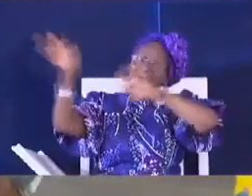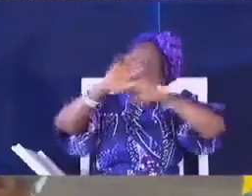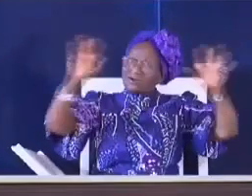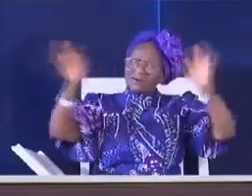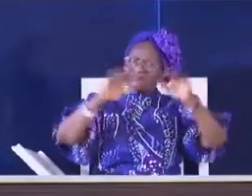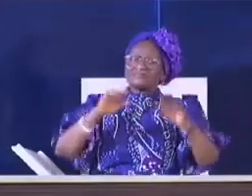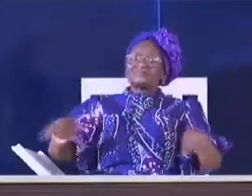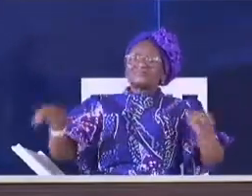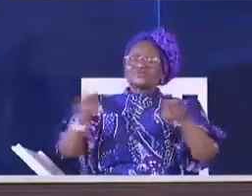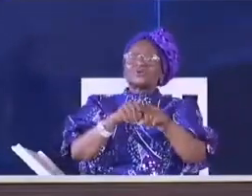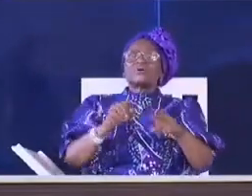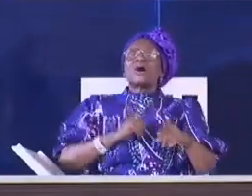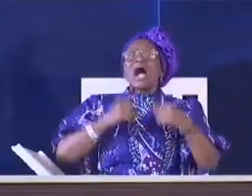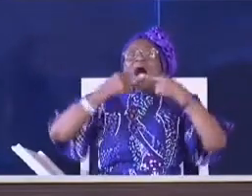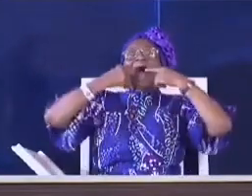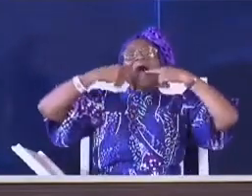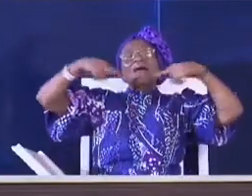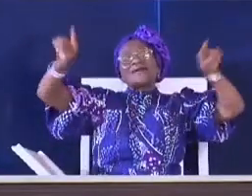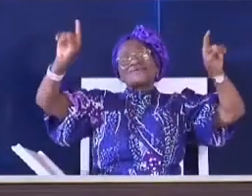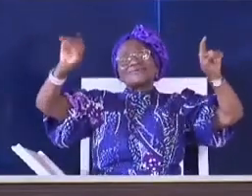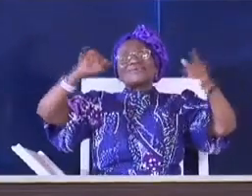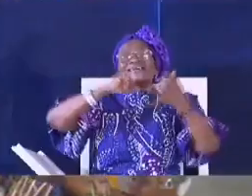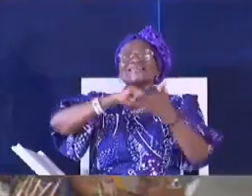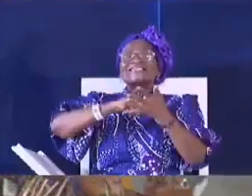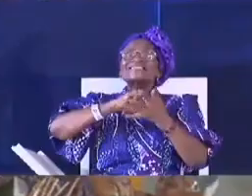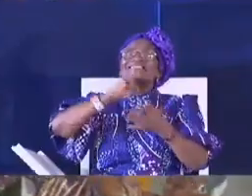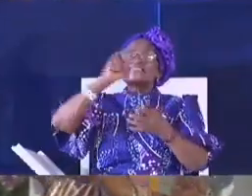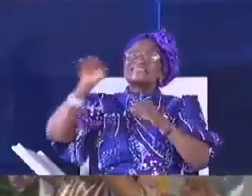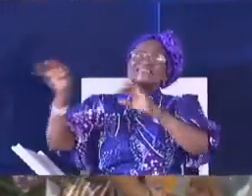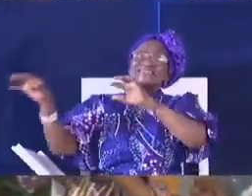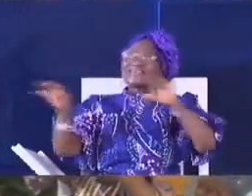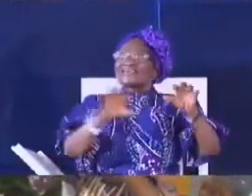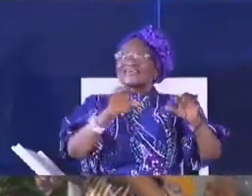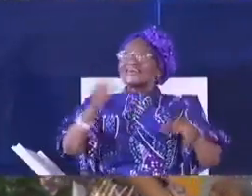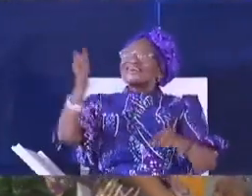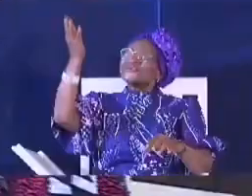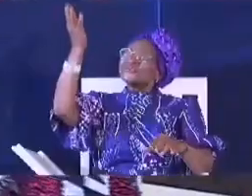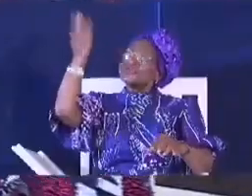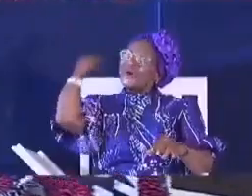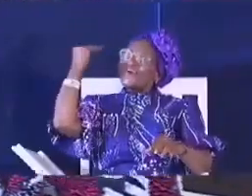And so I decree, it is done.